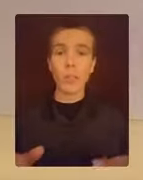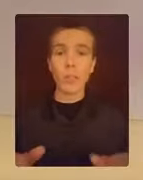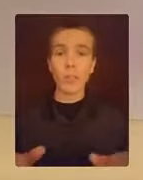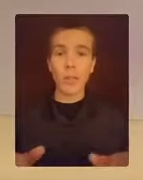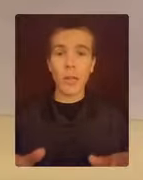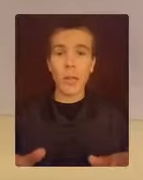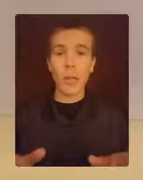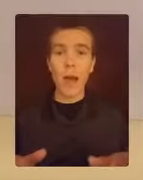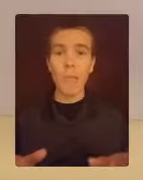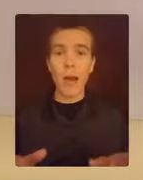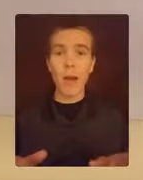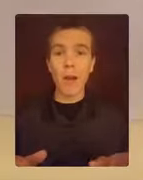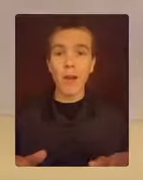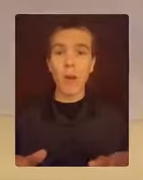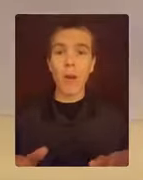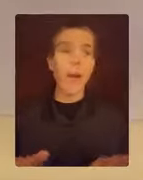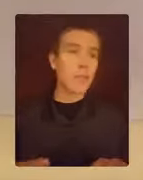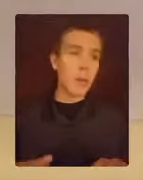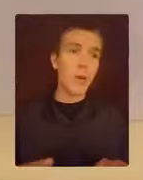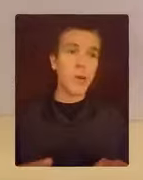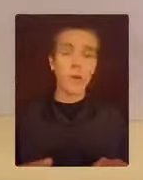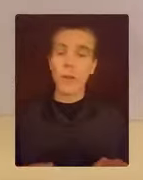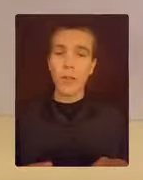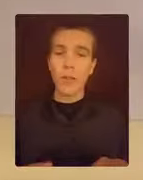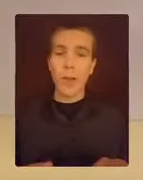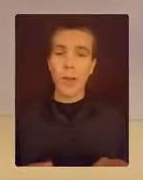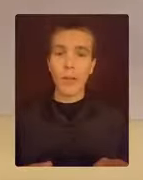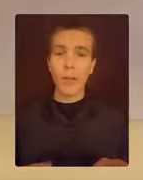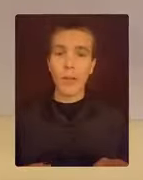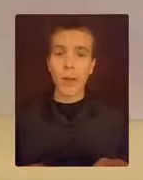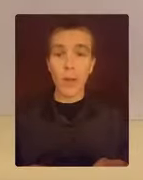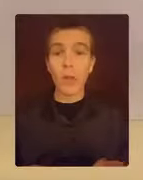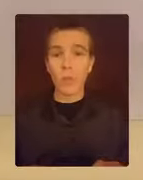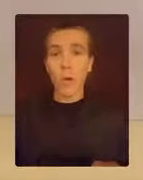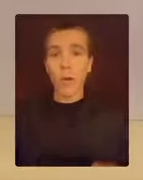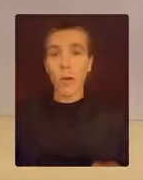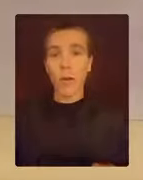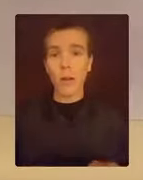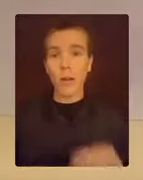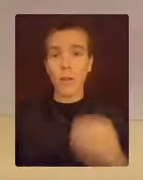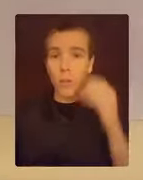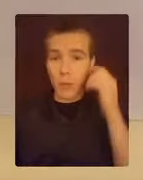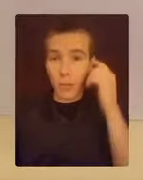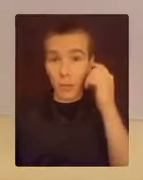worse than a nightmare or a night terror that goes wrong.